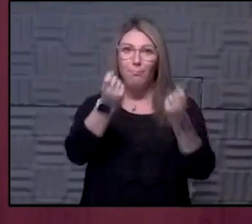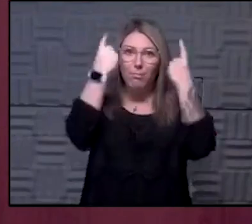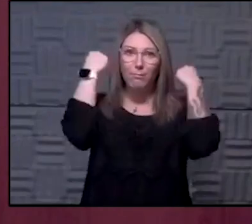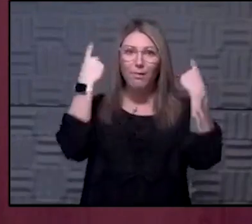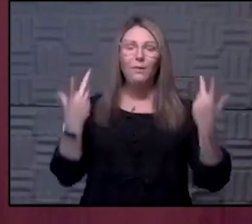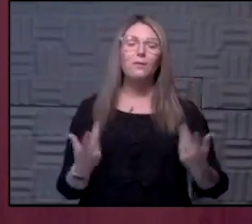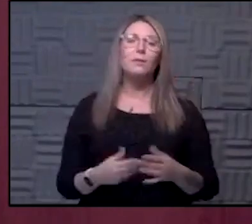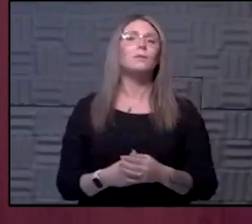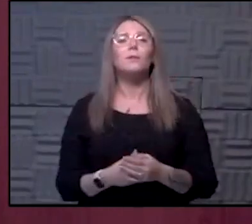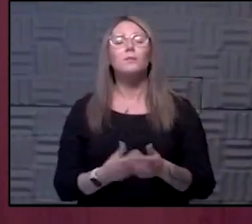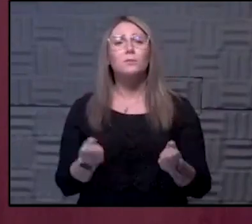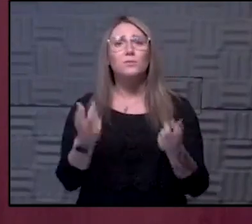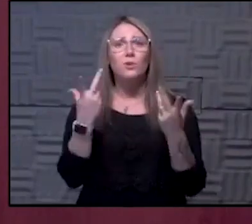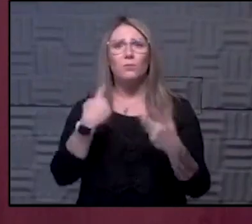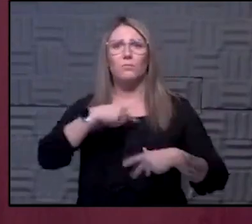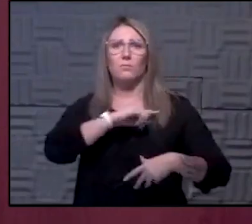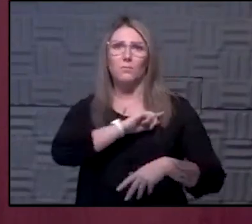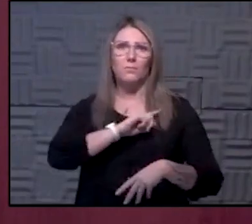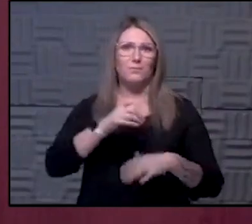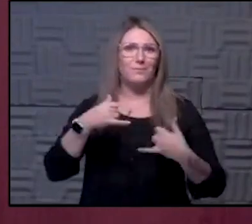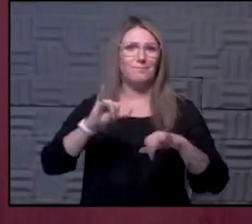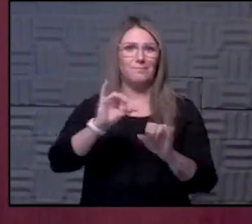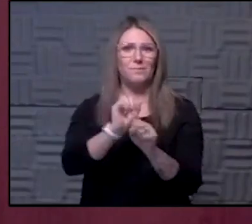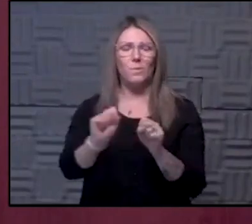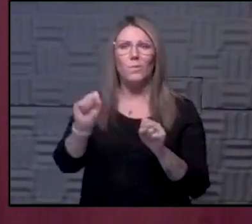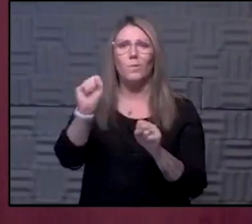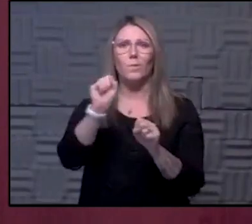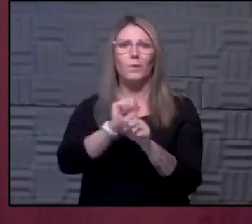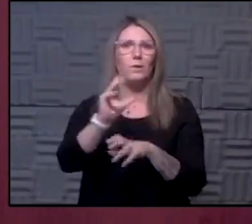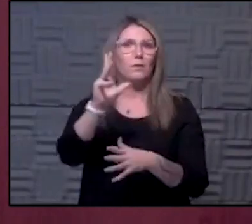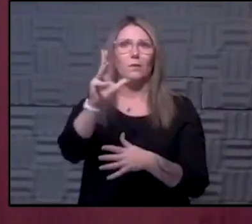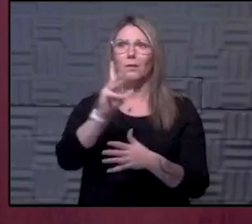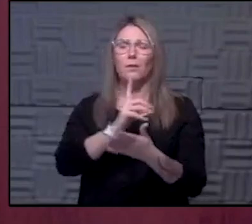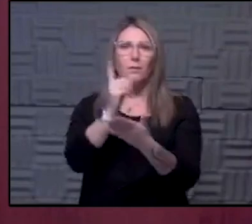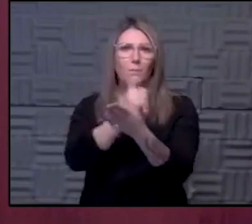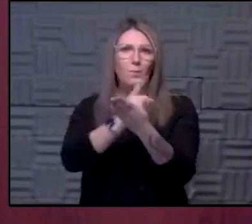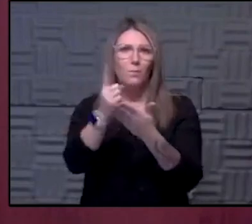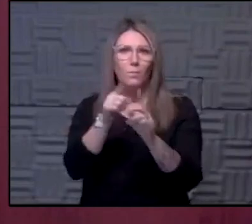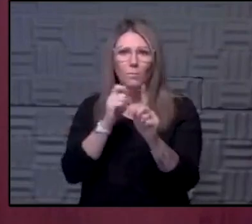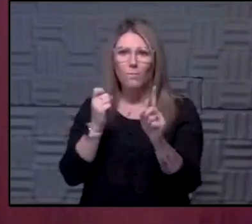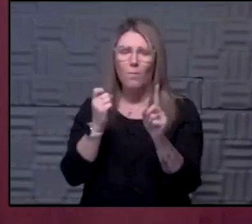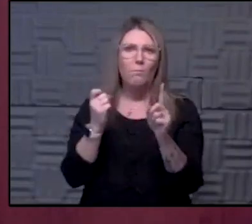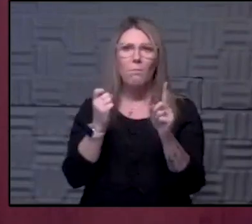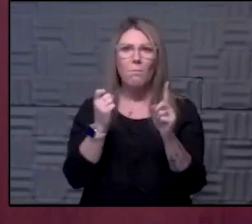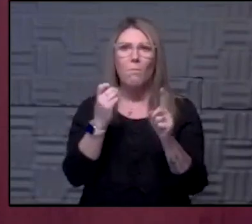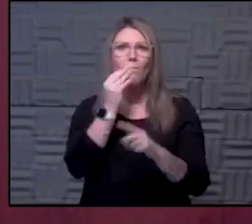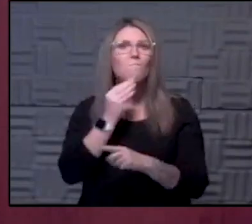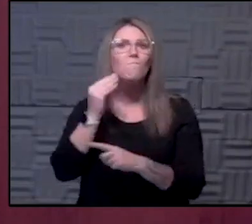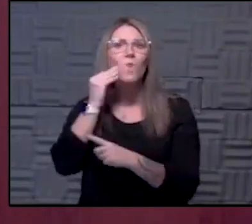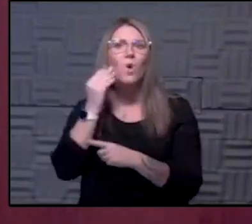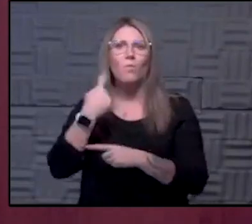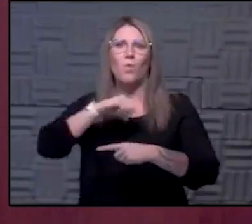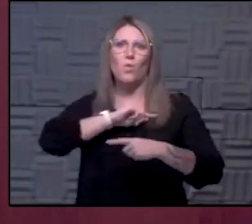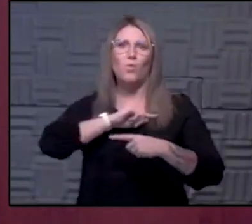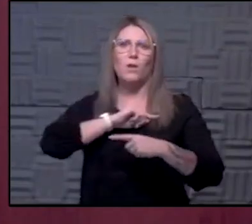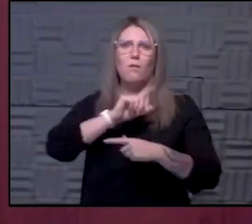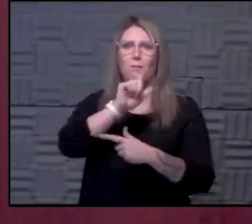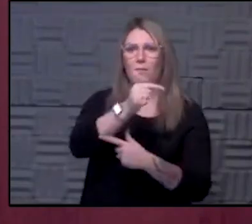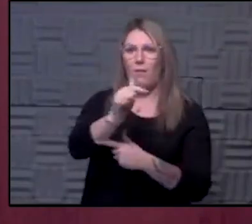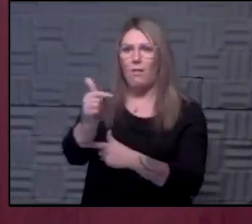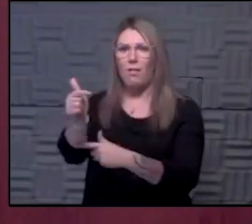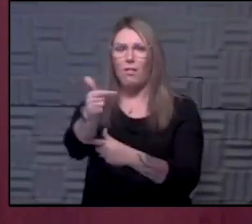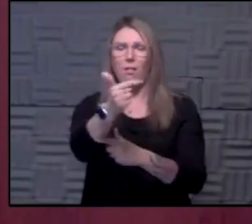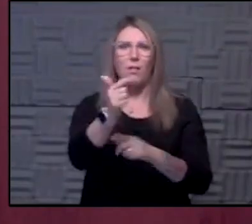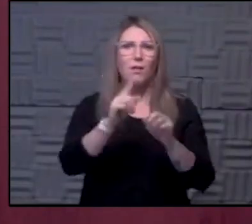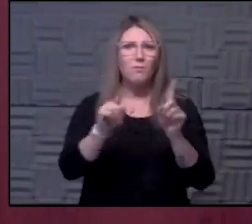there's been so much. I mean, we're still working a week from home. We're still rotating. But as Dr. Hawk said, some people haven't been able to